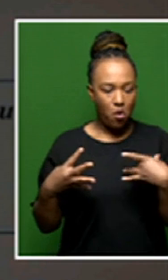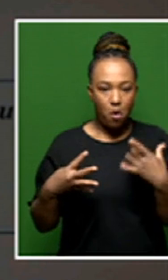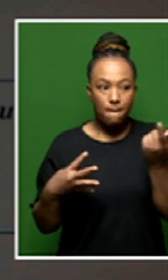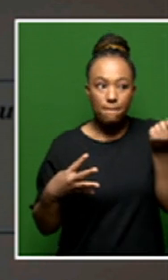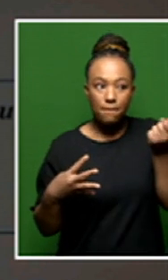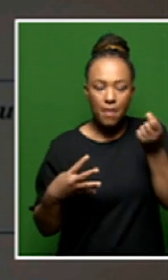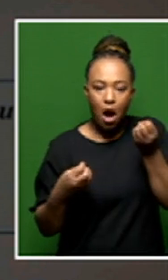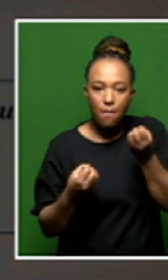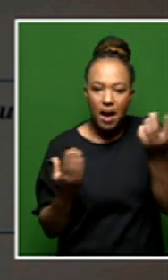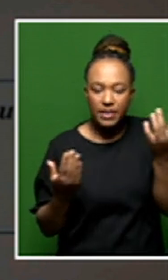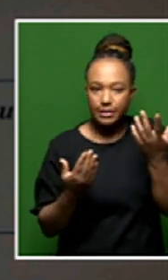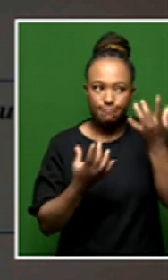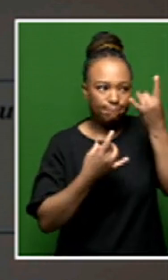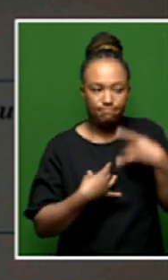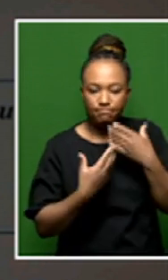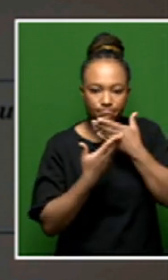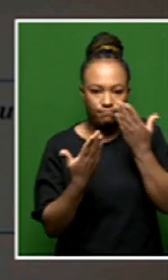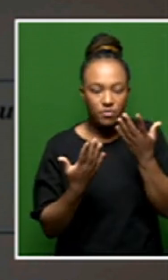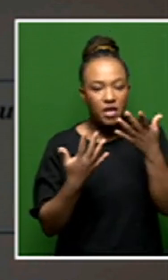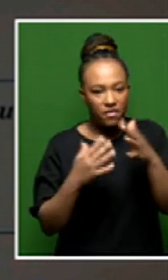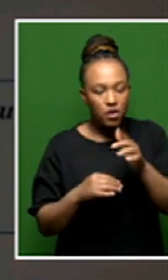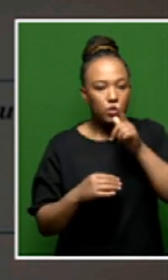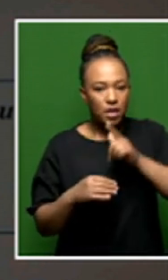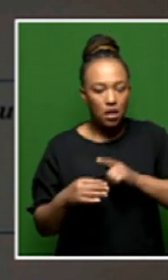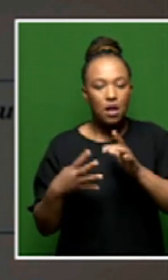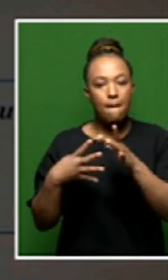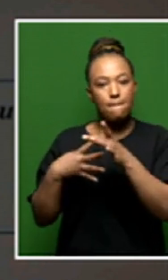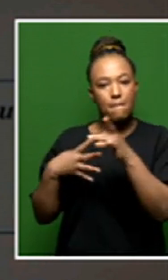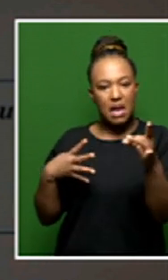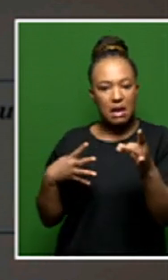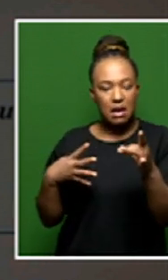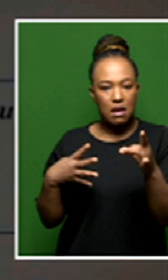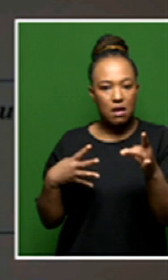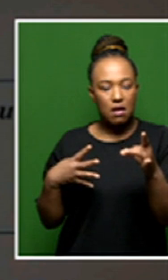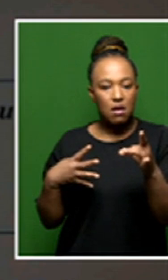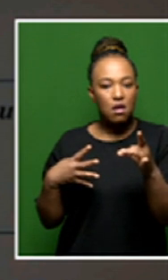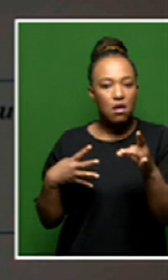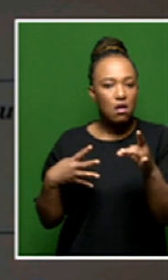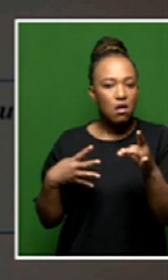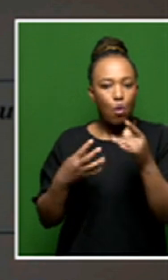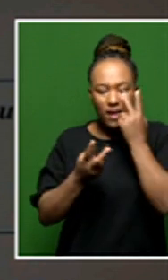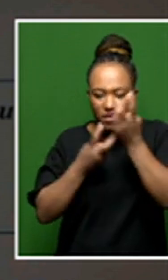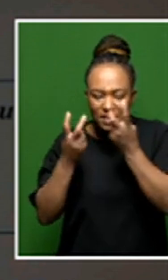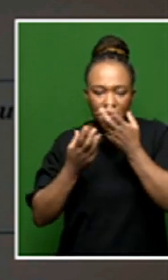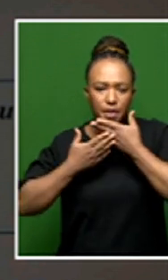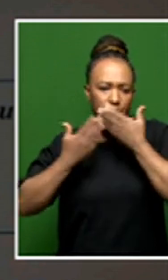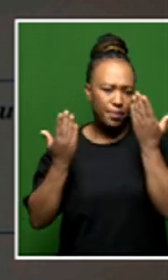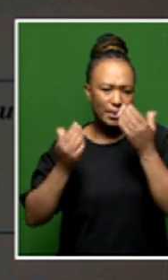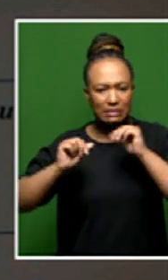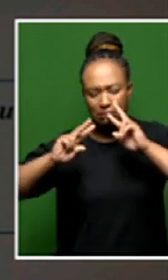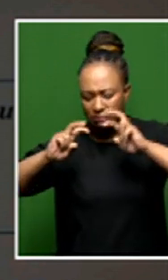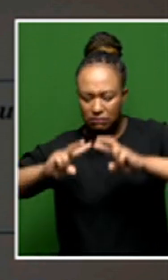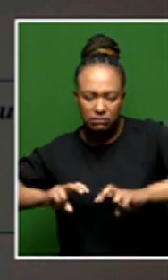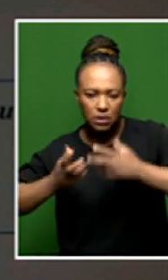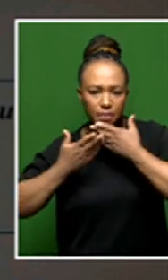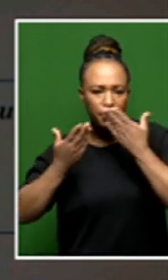of these hotels. We were kind of told to immediately pick a hotel, even without researching, which hotel